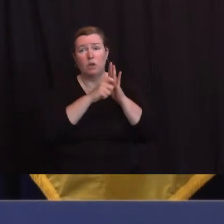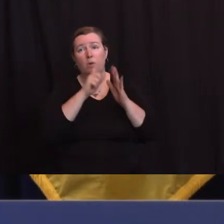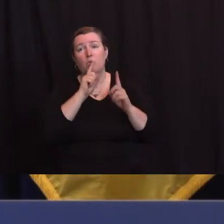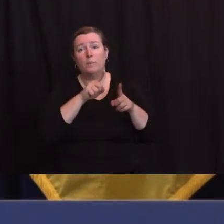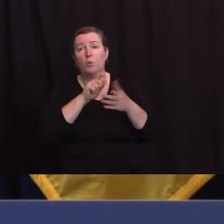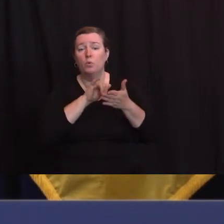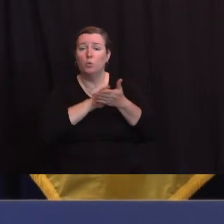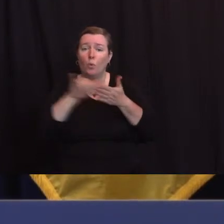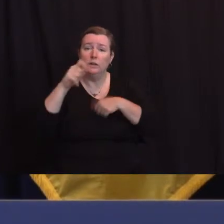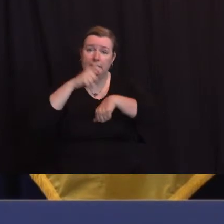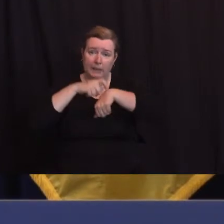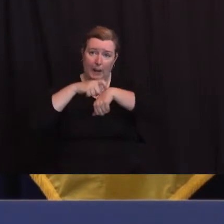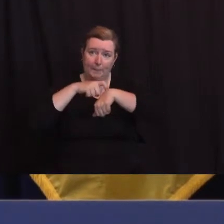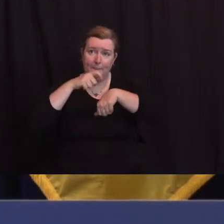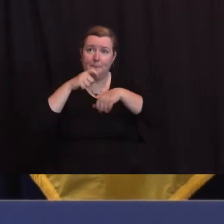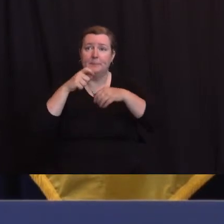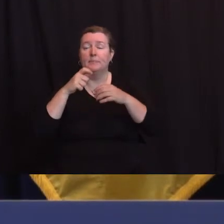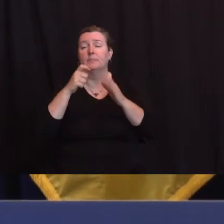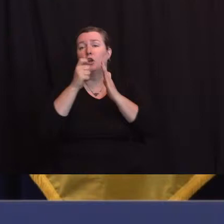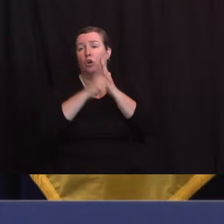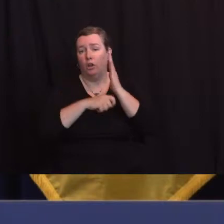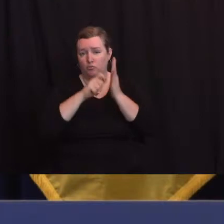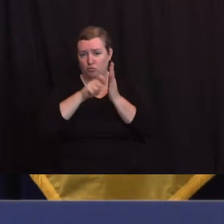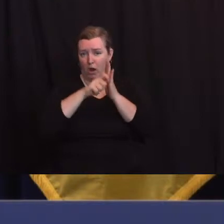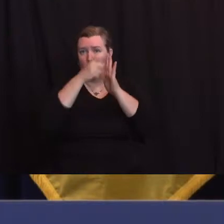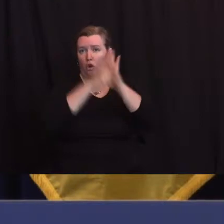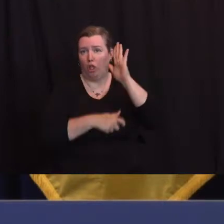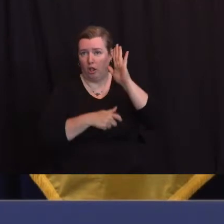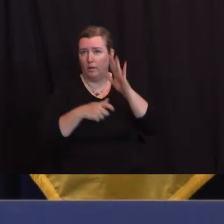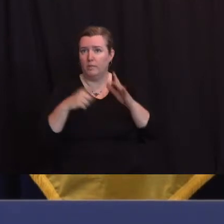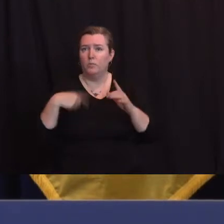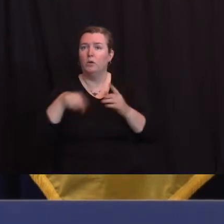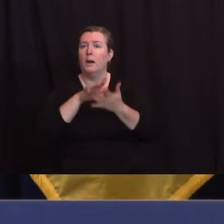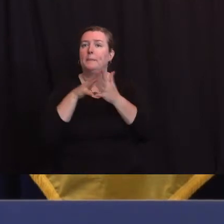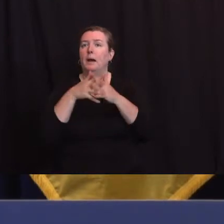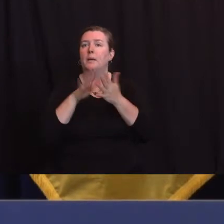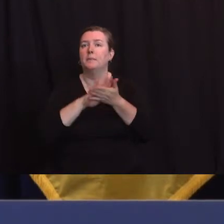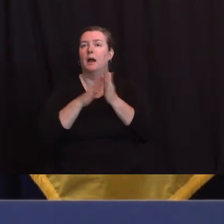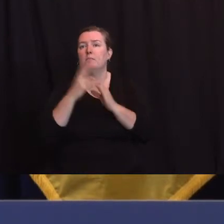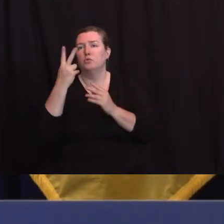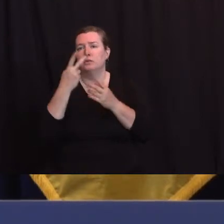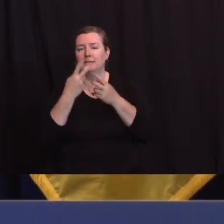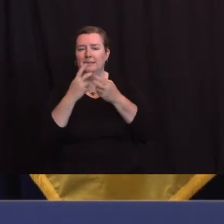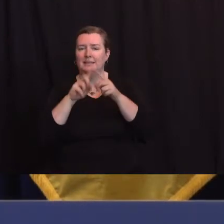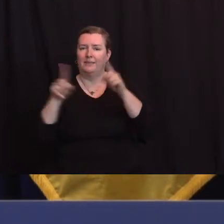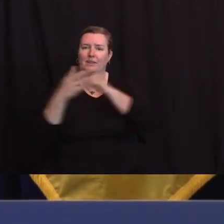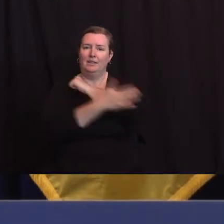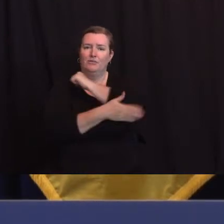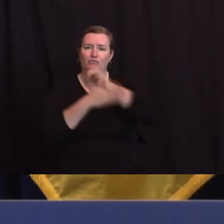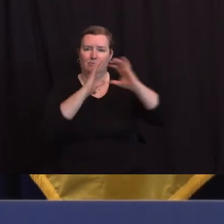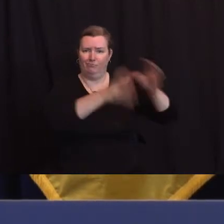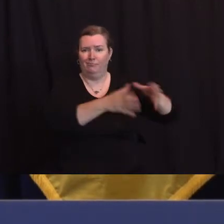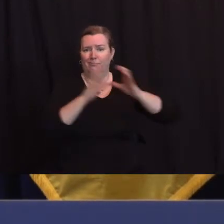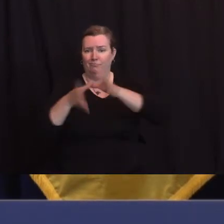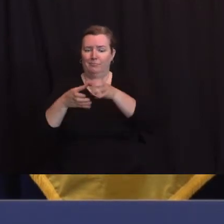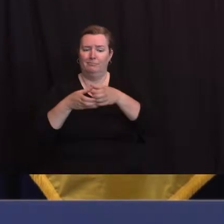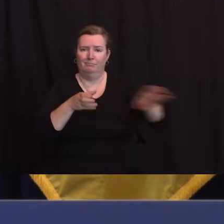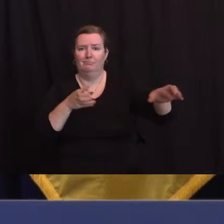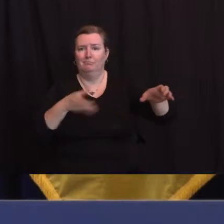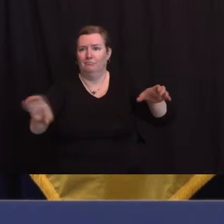today. We're turning into two different countries at the moment in terms of less New Jersey